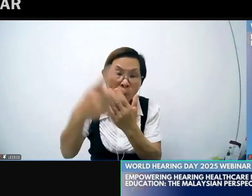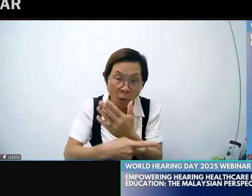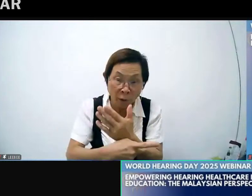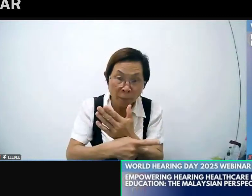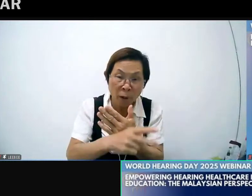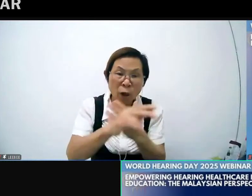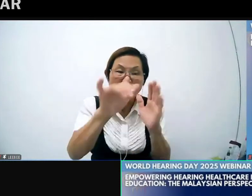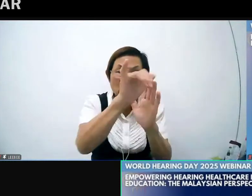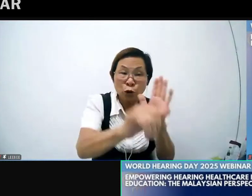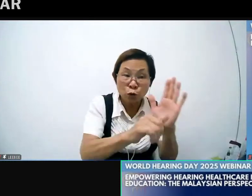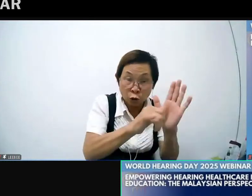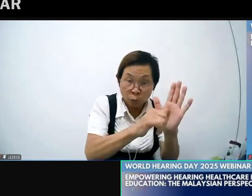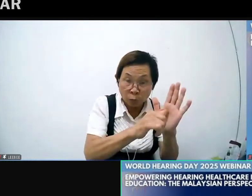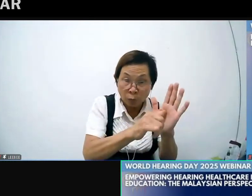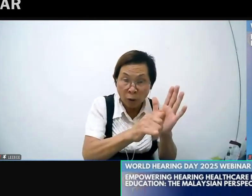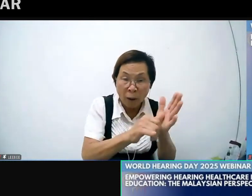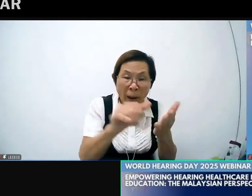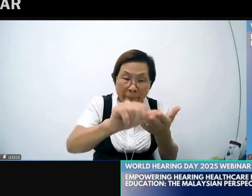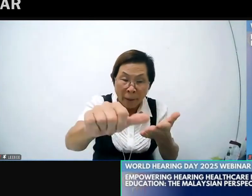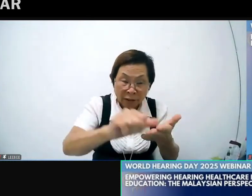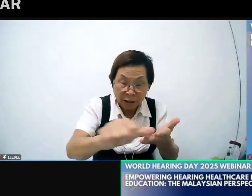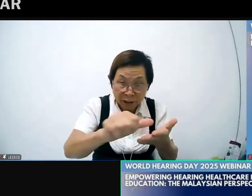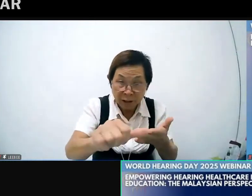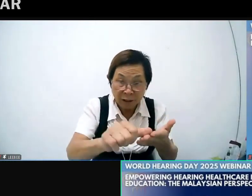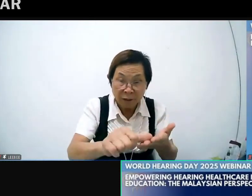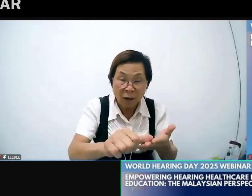YouTube page, you go to